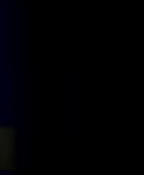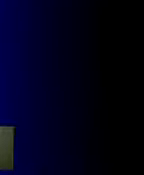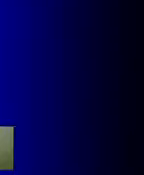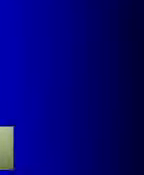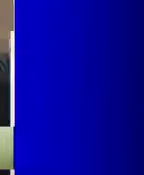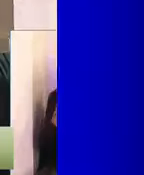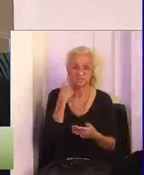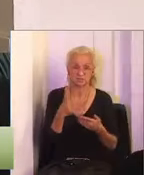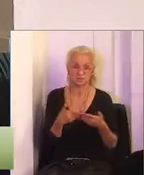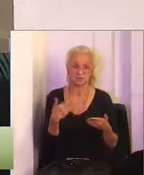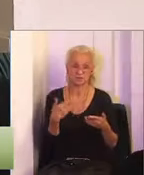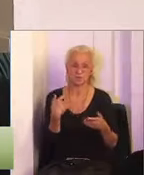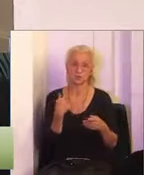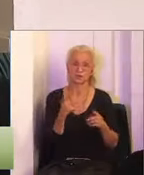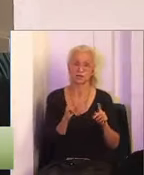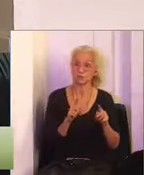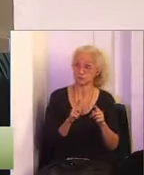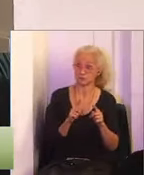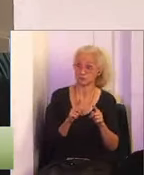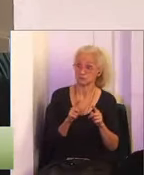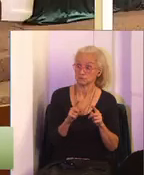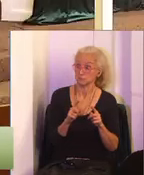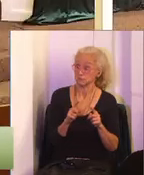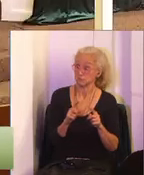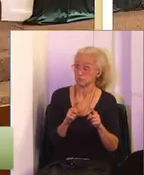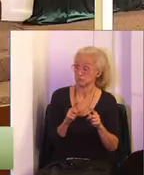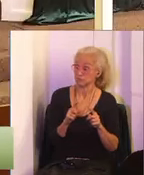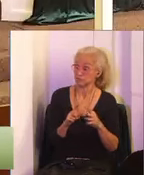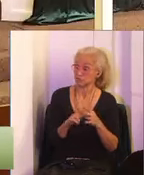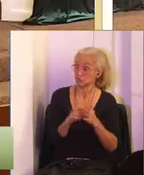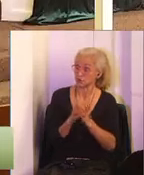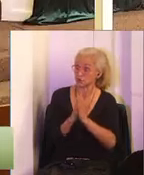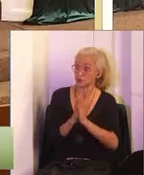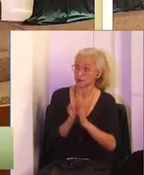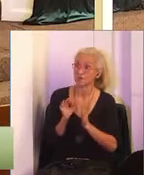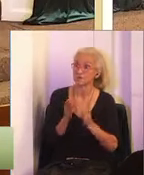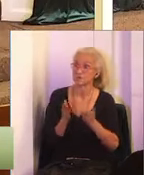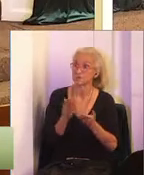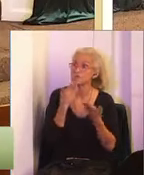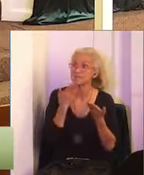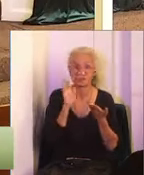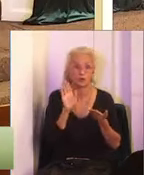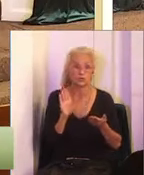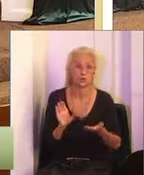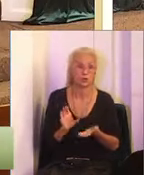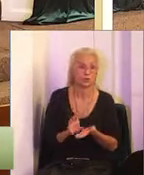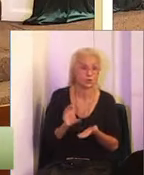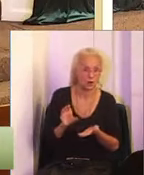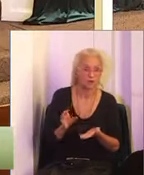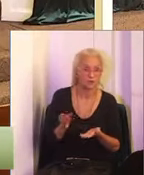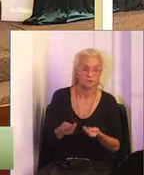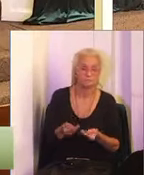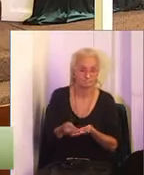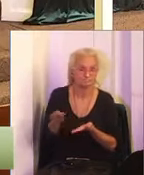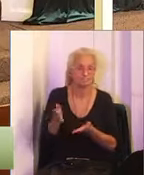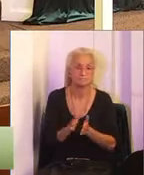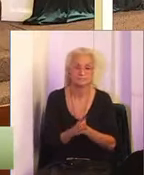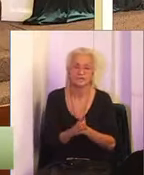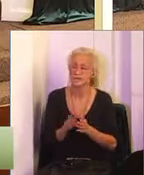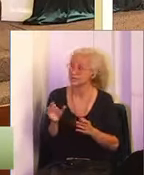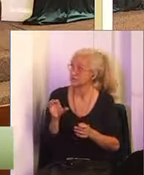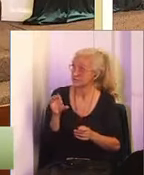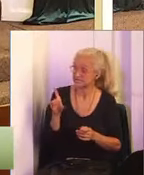Just before we go to the prayers of the people, thank you, by the way, for your offerings. Just before we go to the prayers of the people,